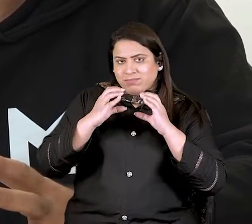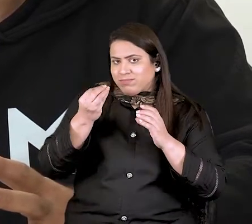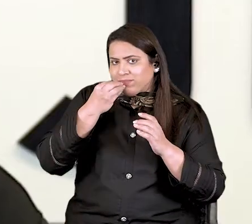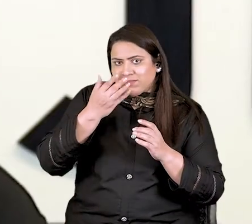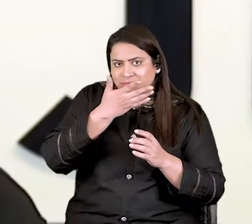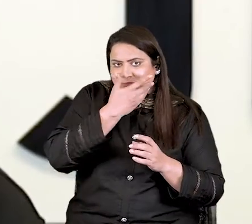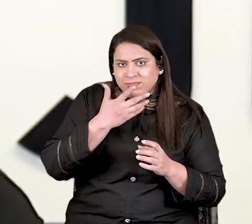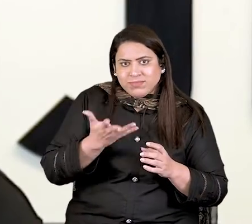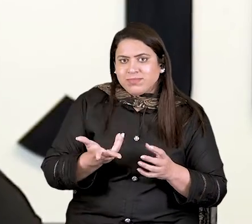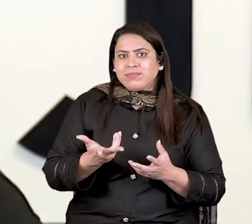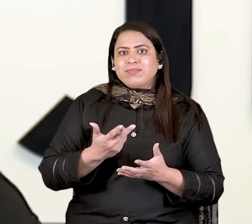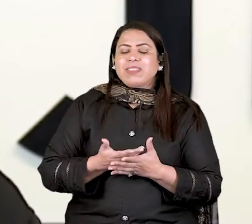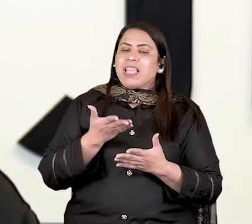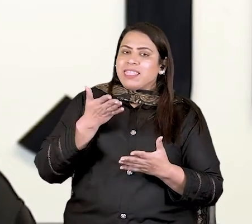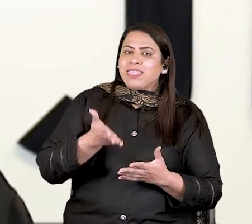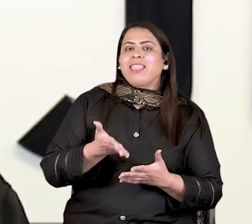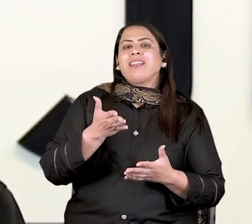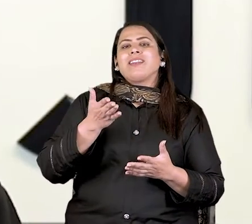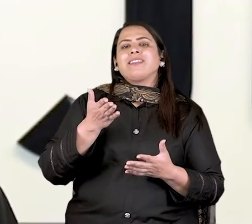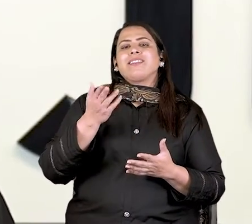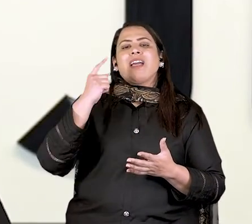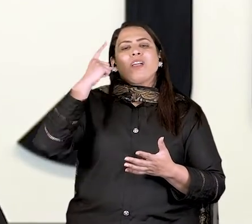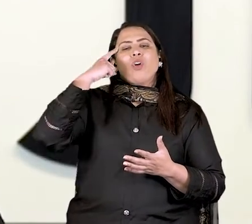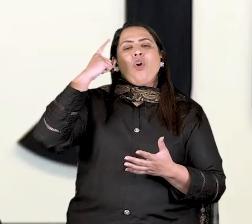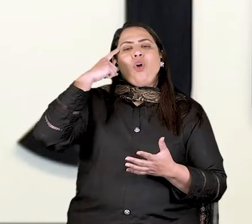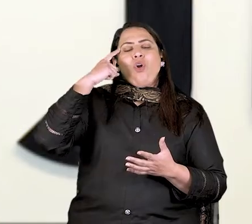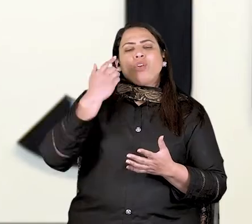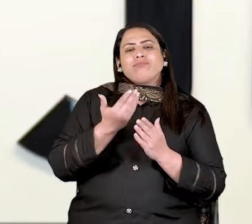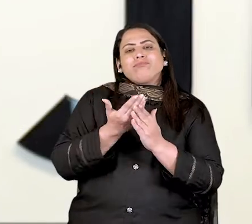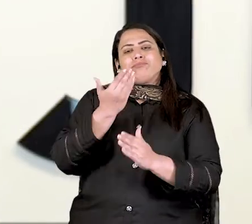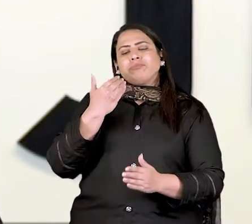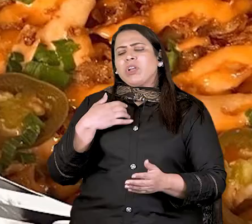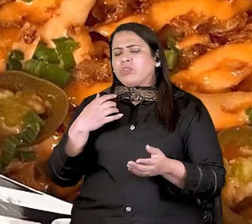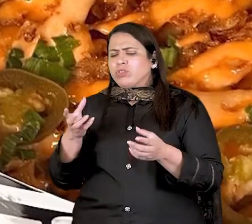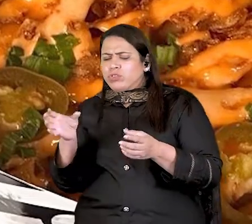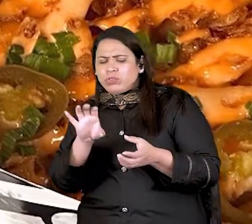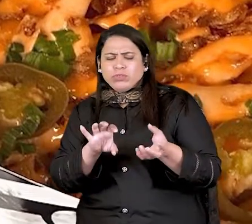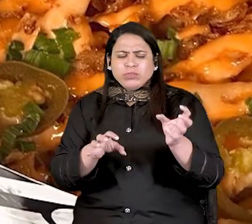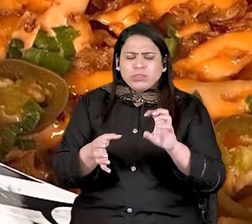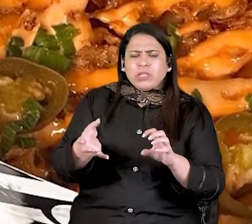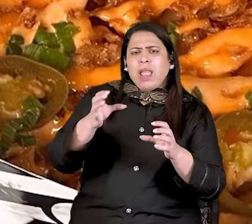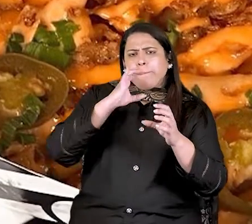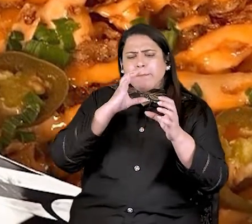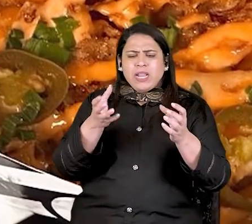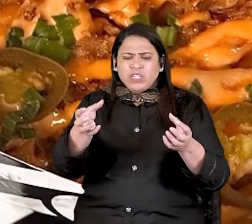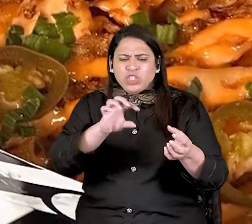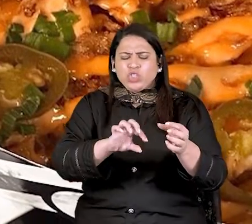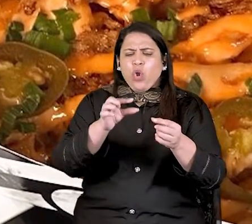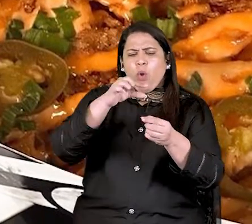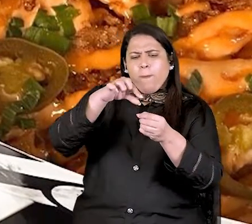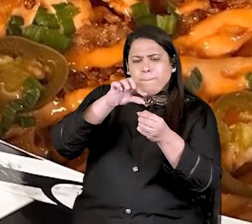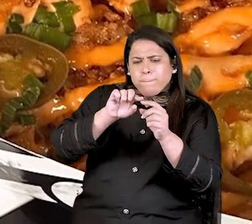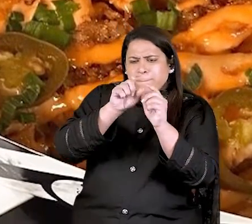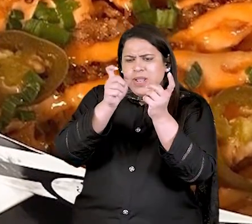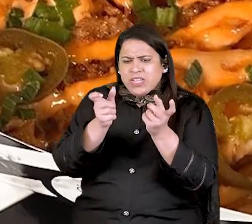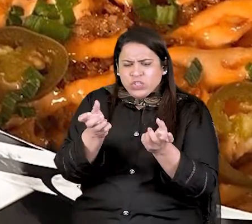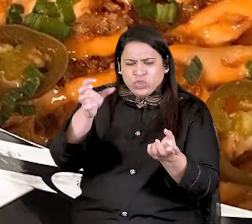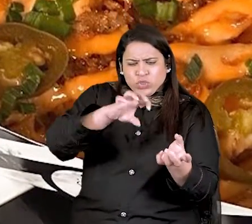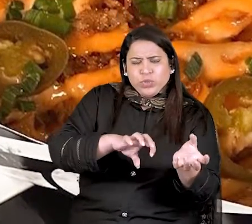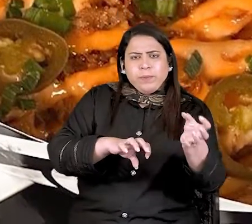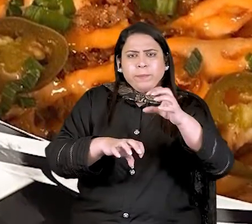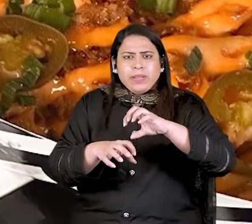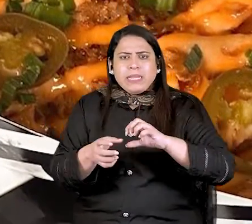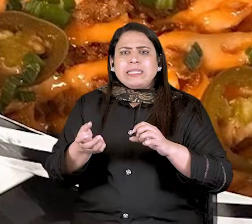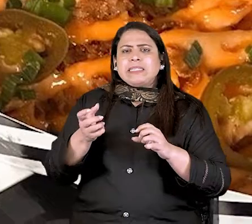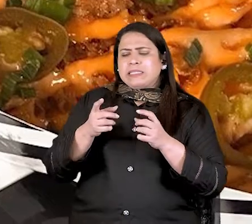a burger for everybody. You know, you might not enjoy what you ate the first time because that's not the combination that you wanted to eat. Eat the burger the way you